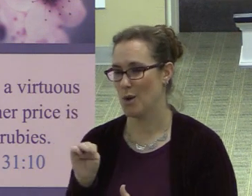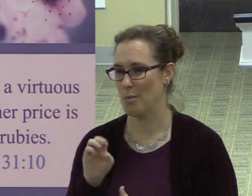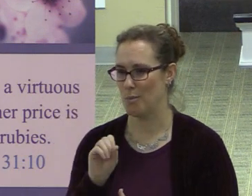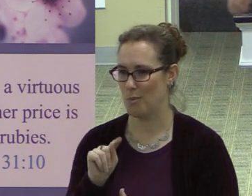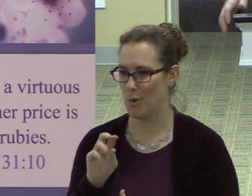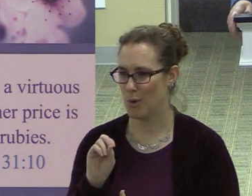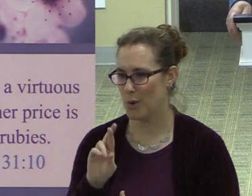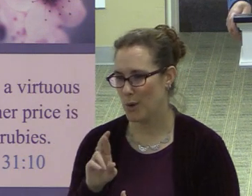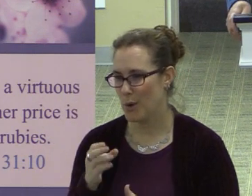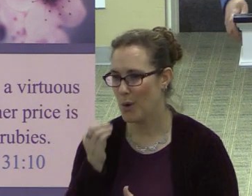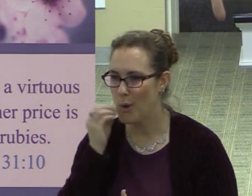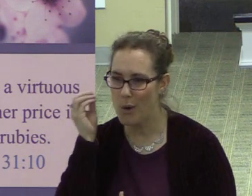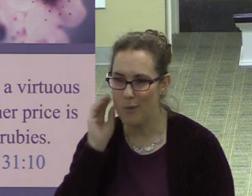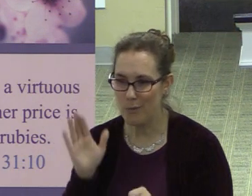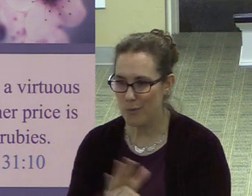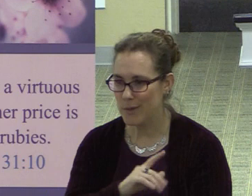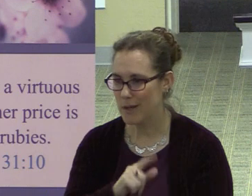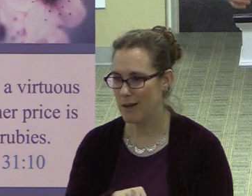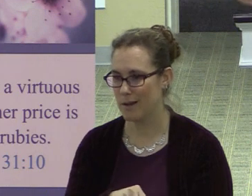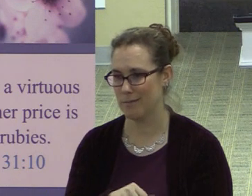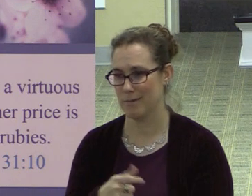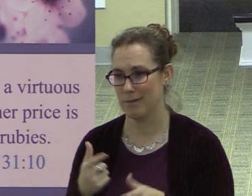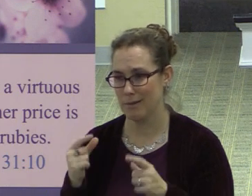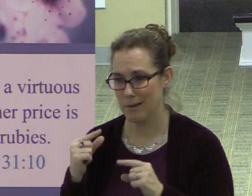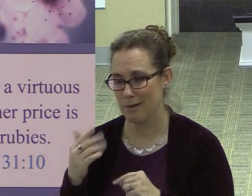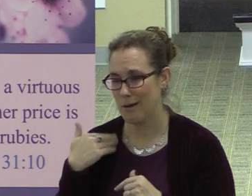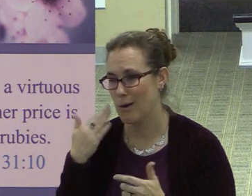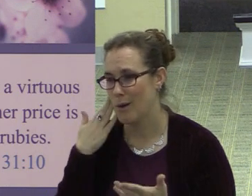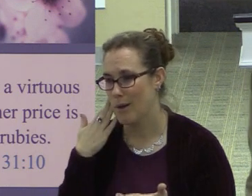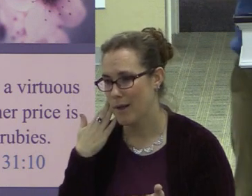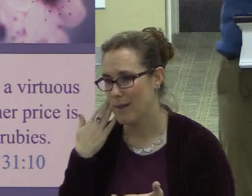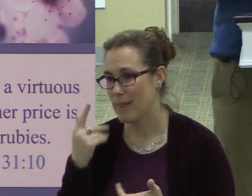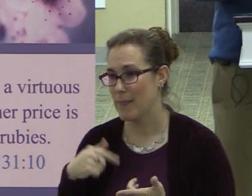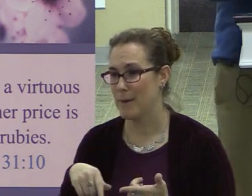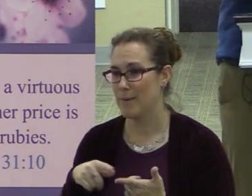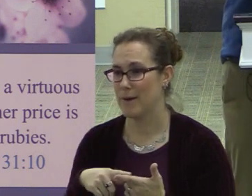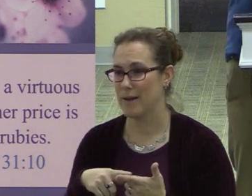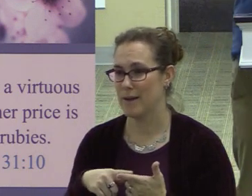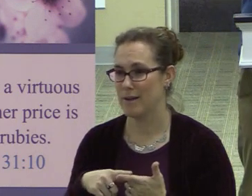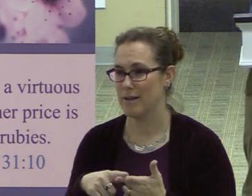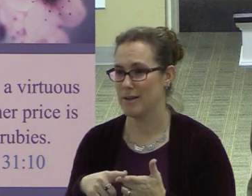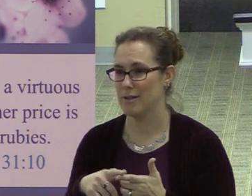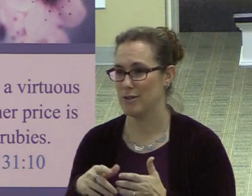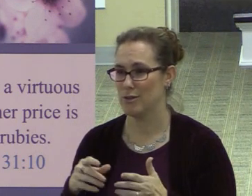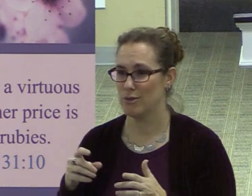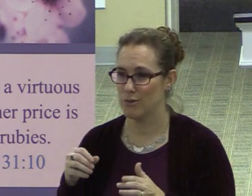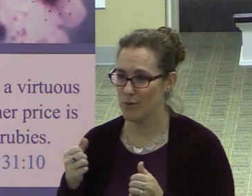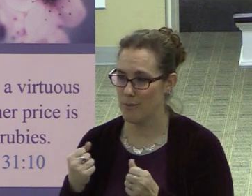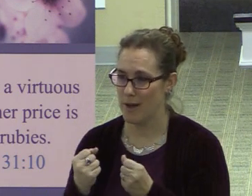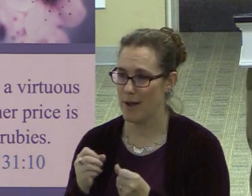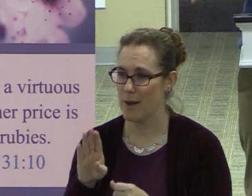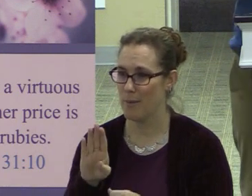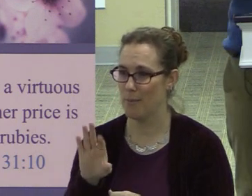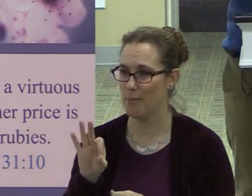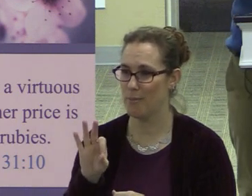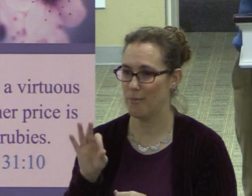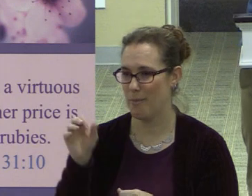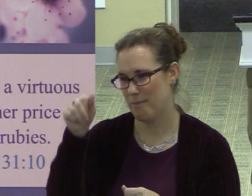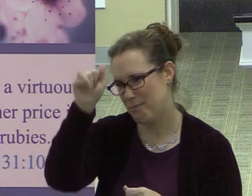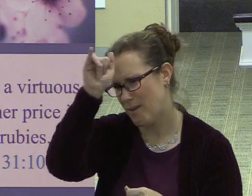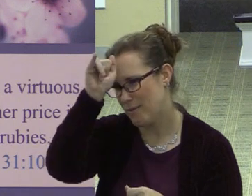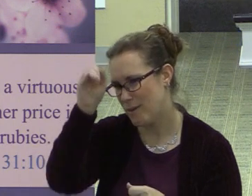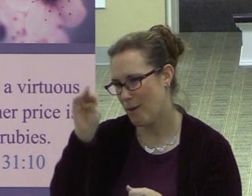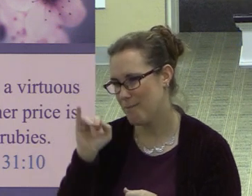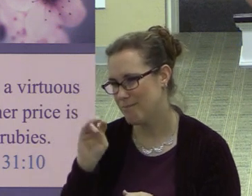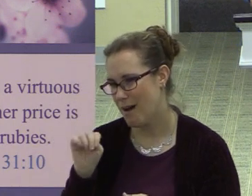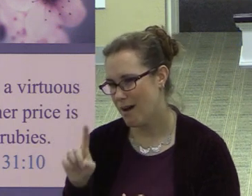out. And little did I know, Marianne will tell you, when we drove by Buffalo Mine Road in the motorhome, my thought was at the